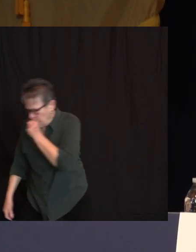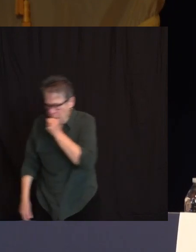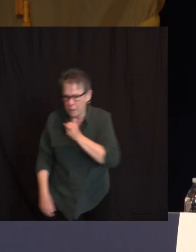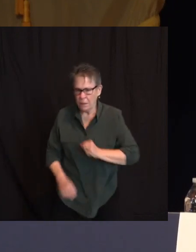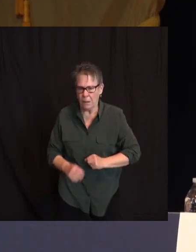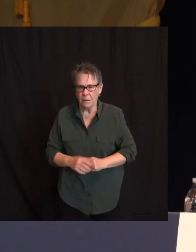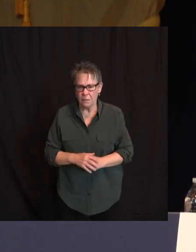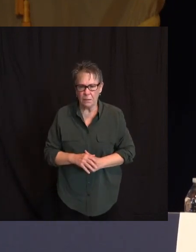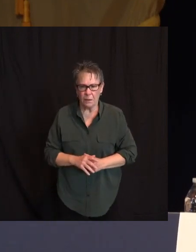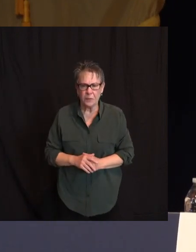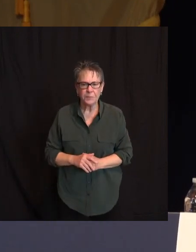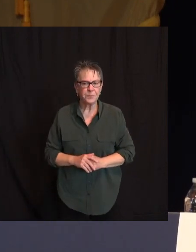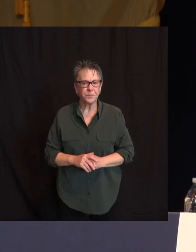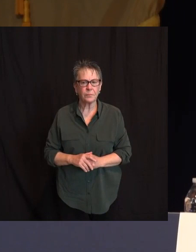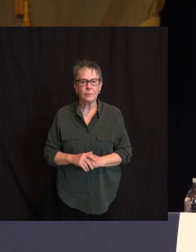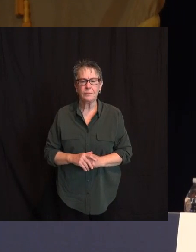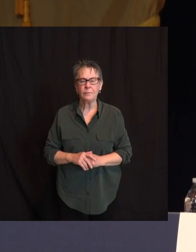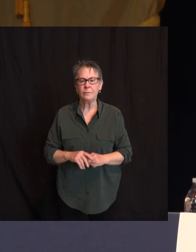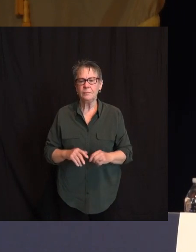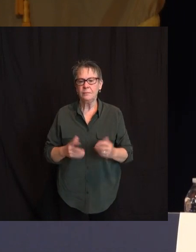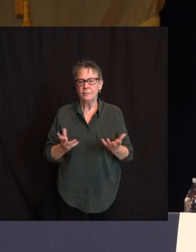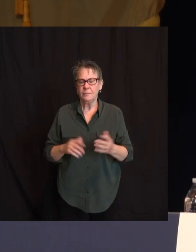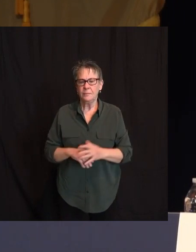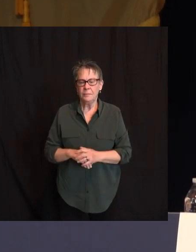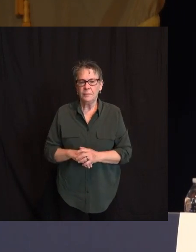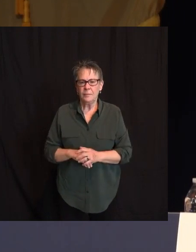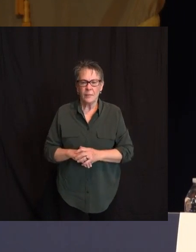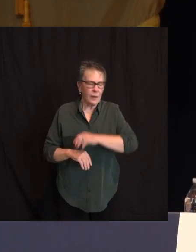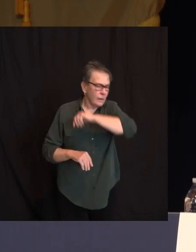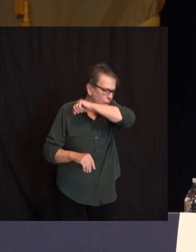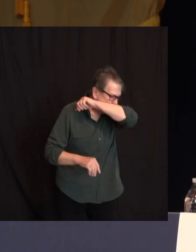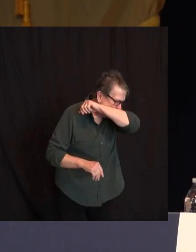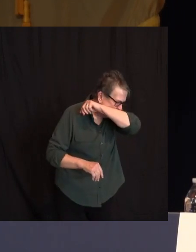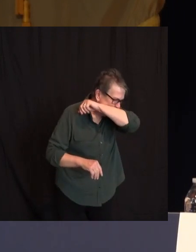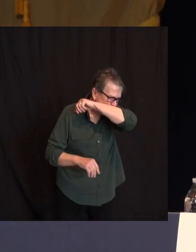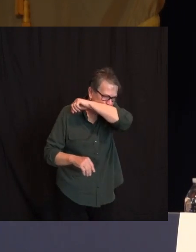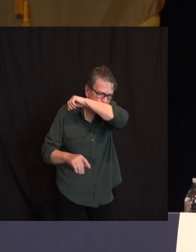And the plan will go into effect as we're speaking. So